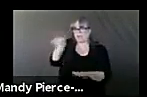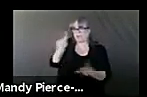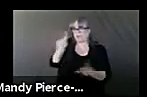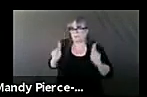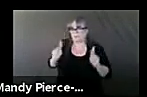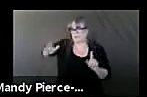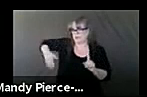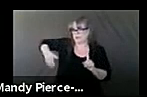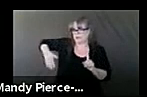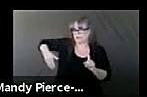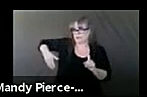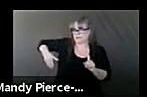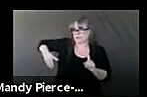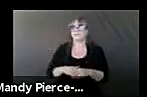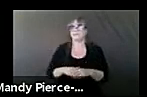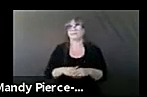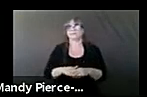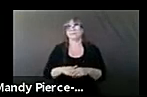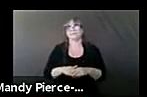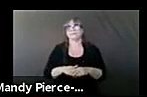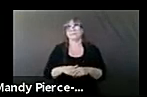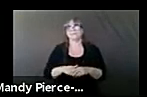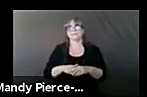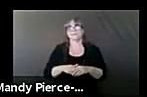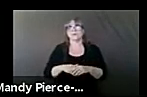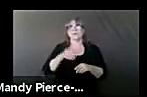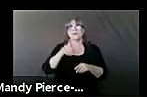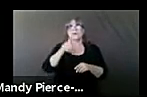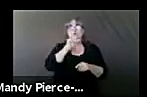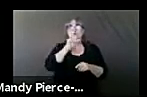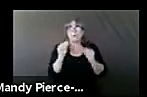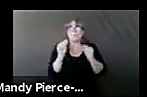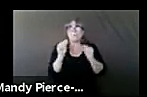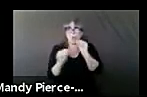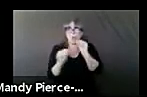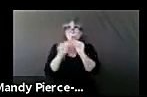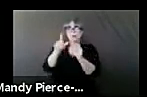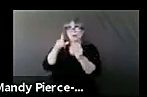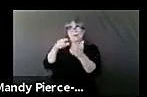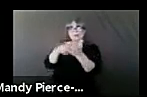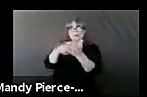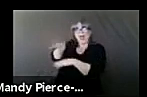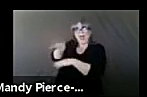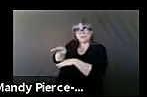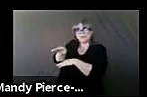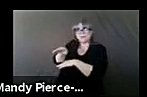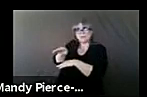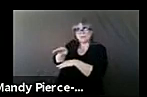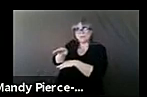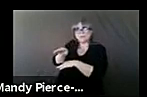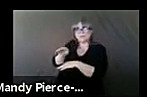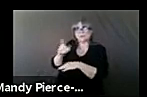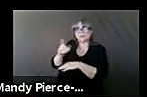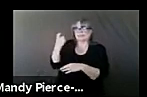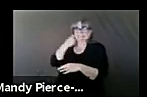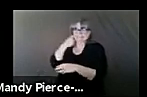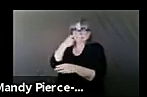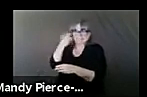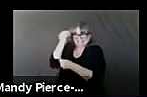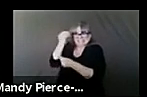show are data as of this afternoon. They're preliminary data, but they're the most updated data that we have from today. Next